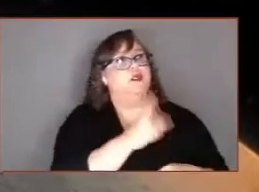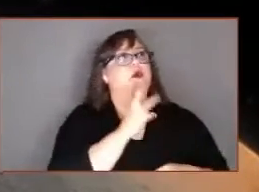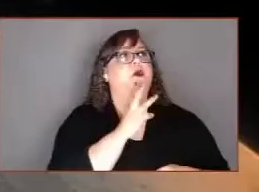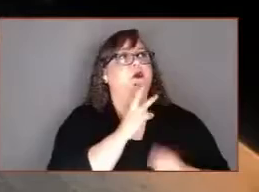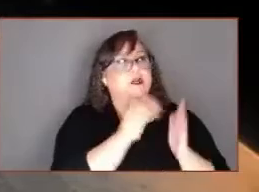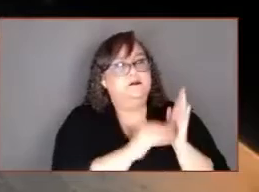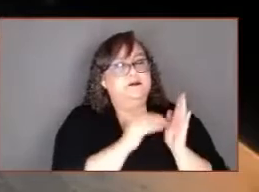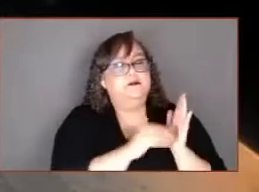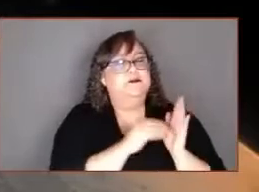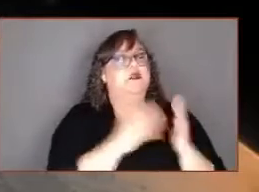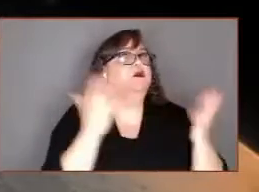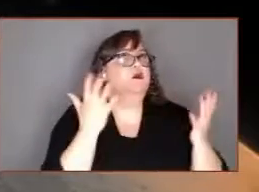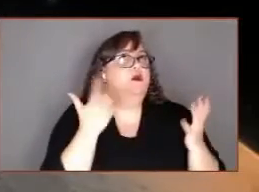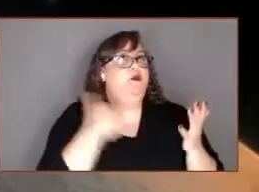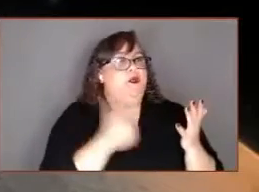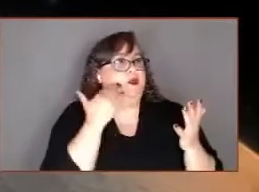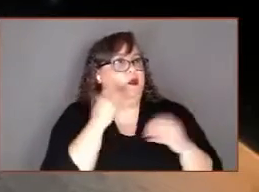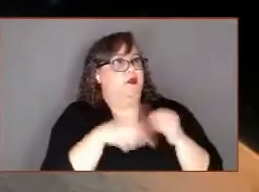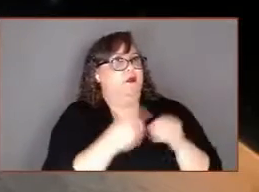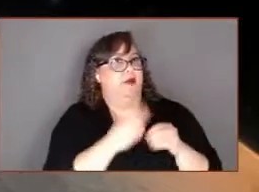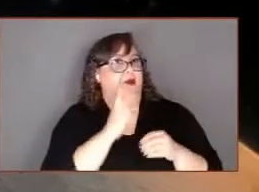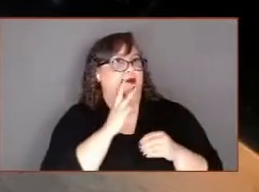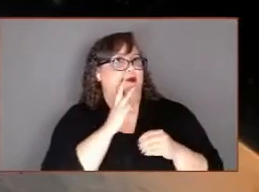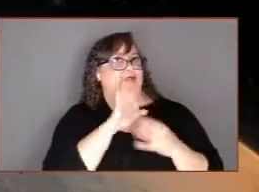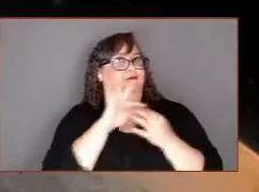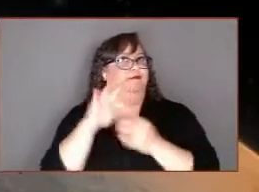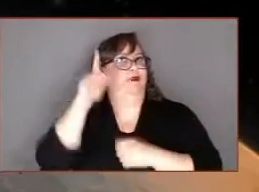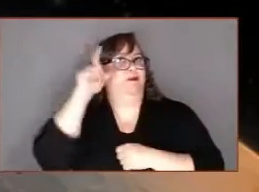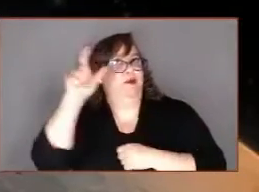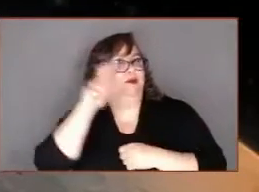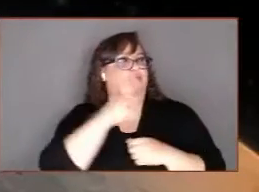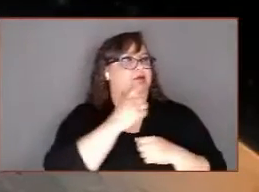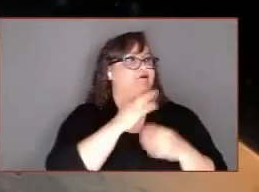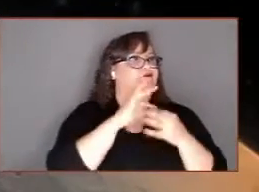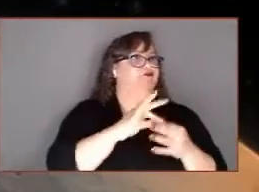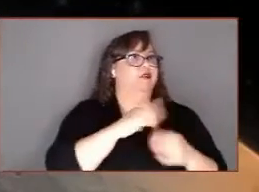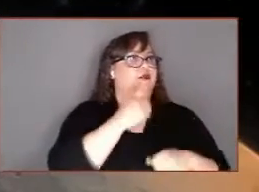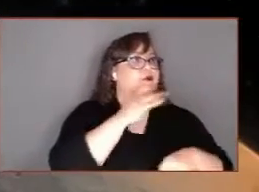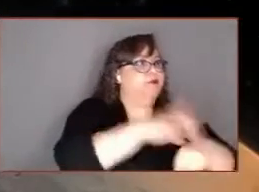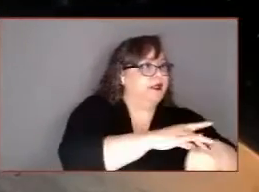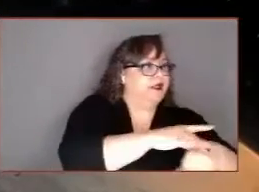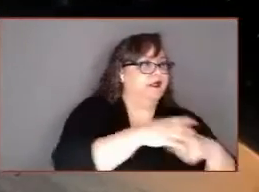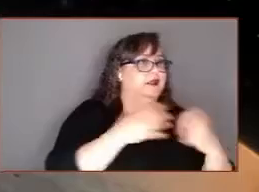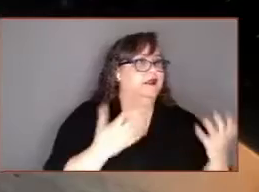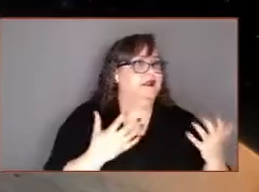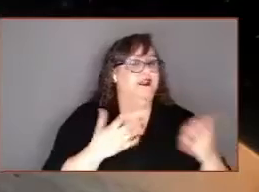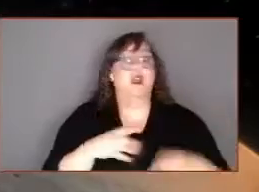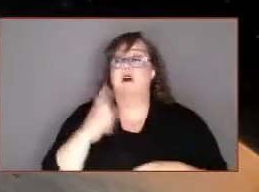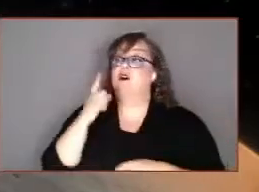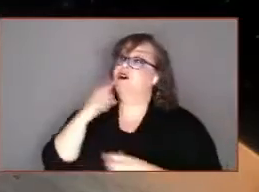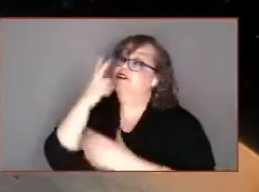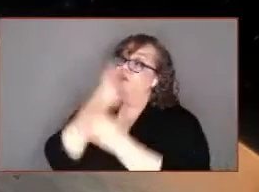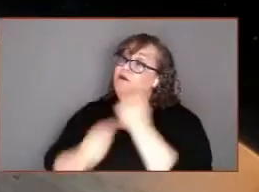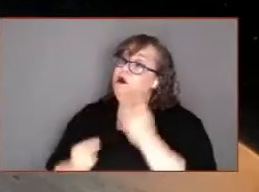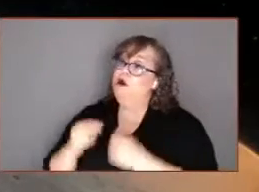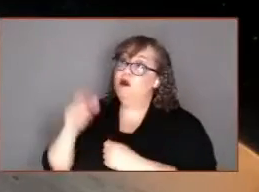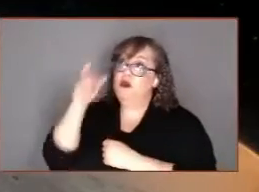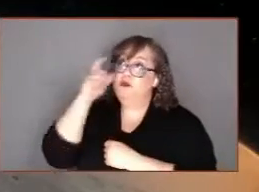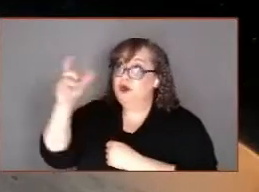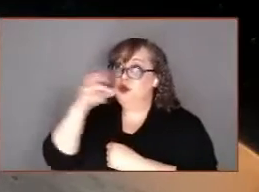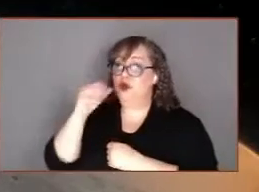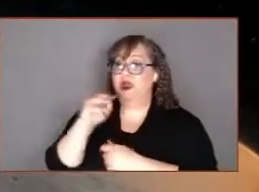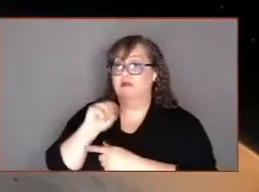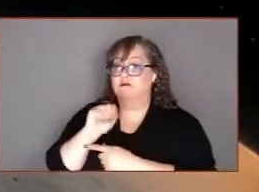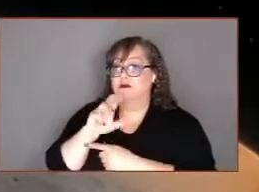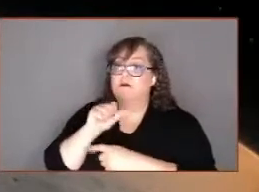Mars? So for both Moon and Mars, we've been studying what is there for quite some time